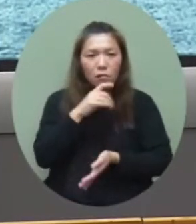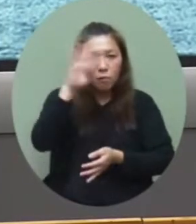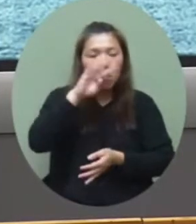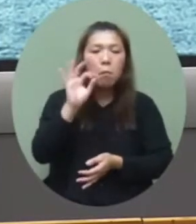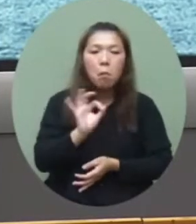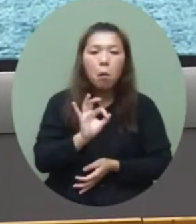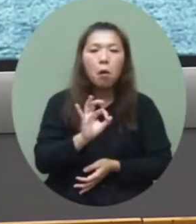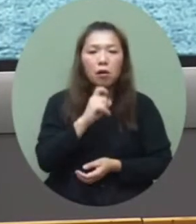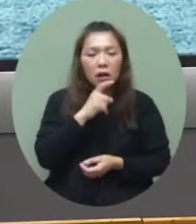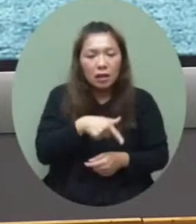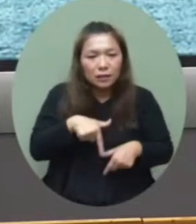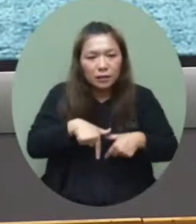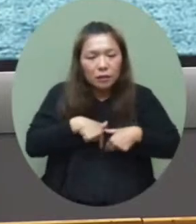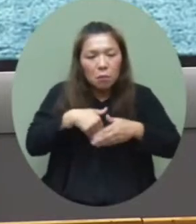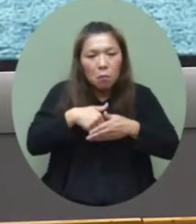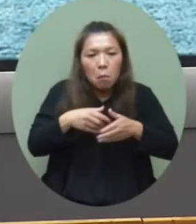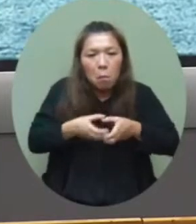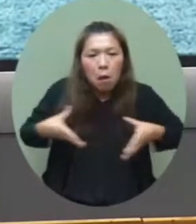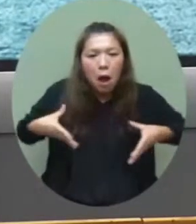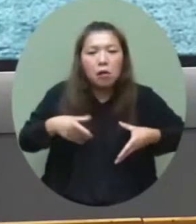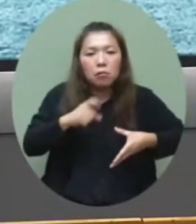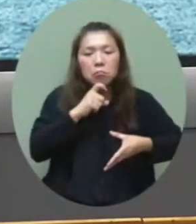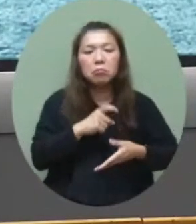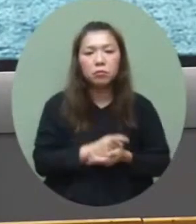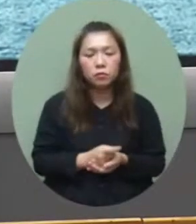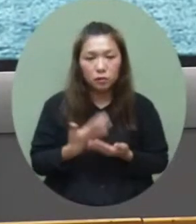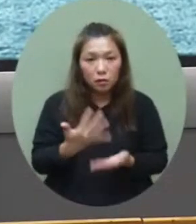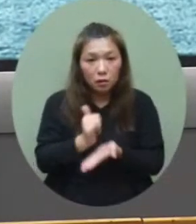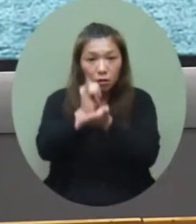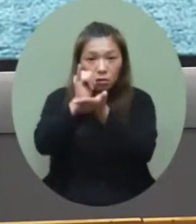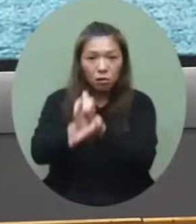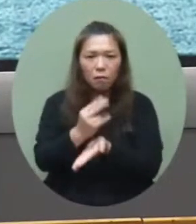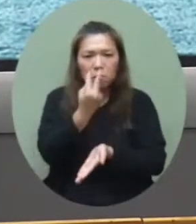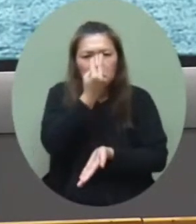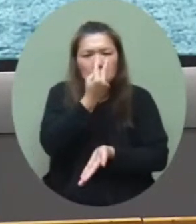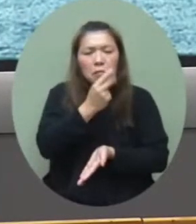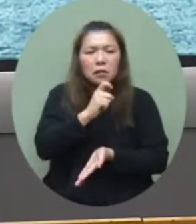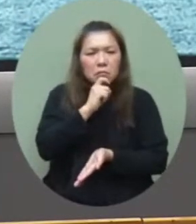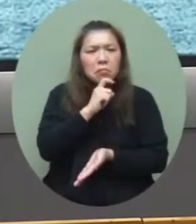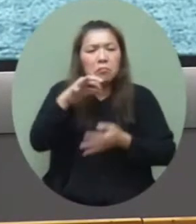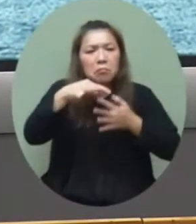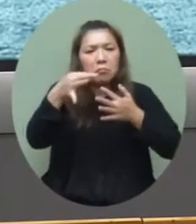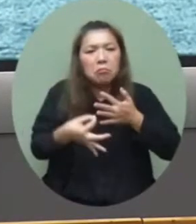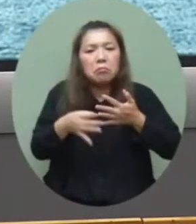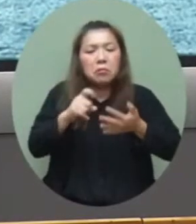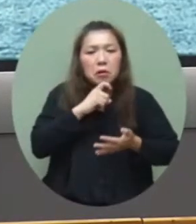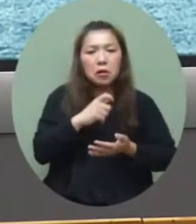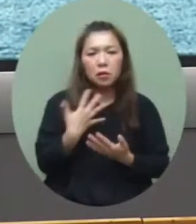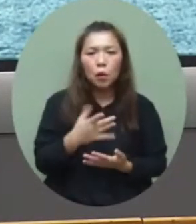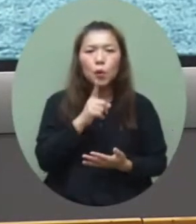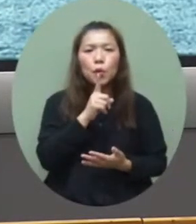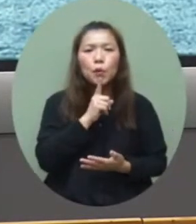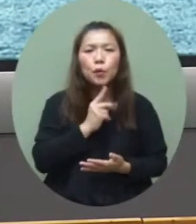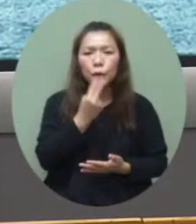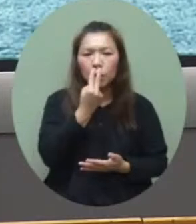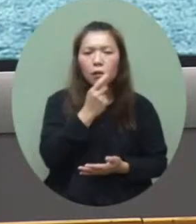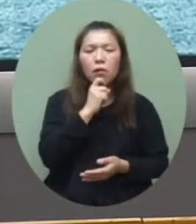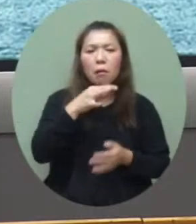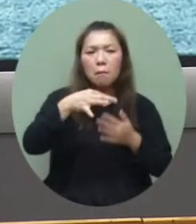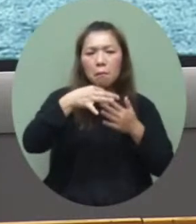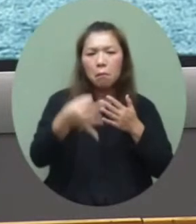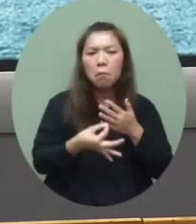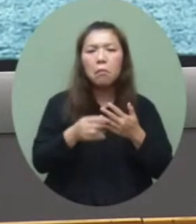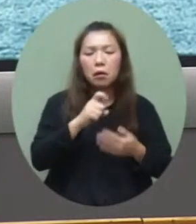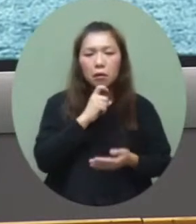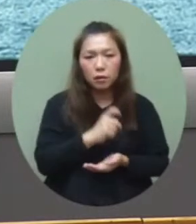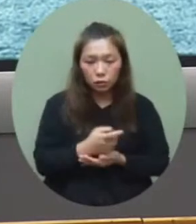He was admitted. He had no opacity in the lung X-ray, and upon hospital admission, he continued